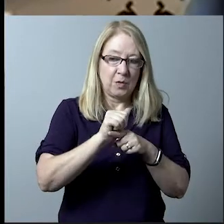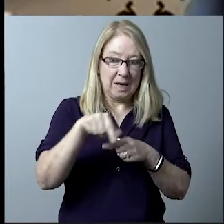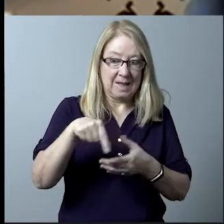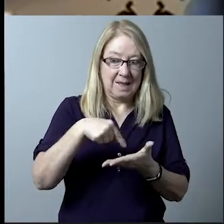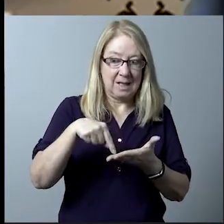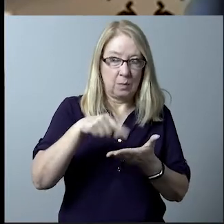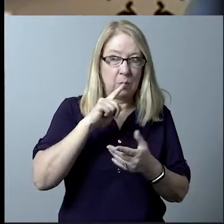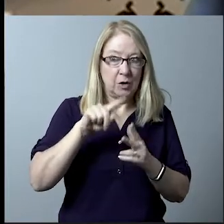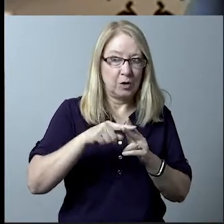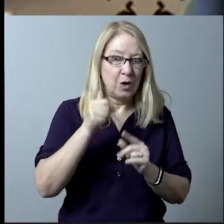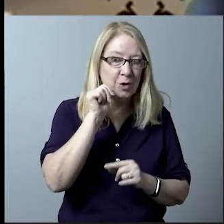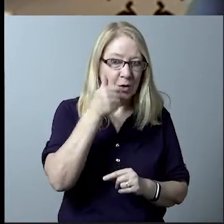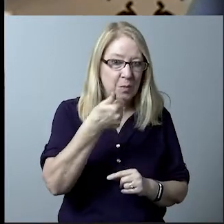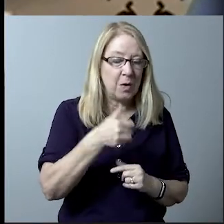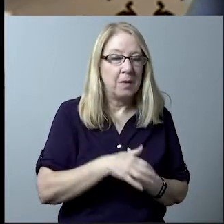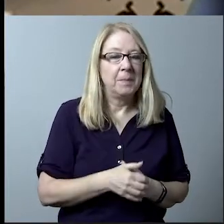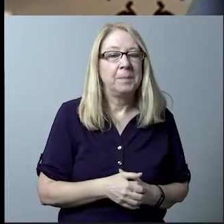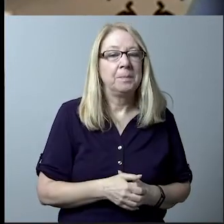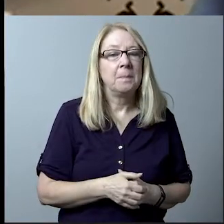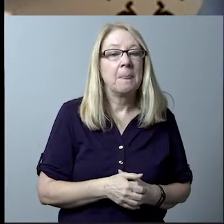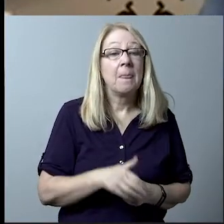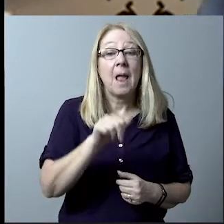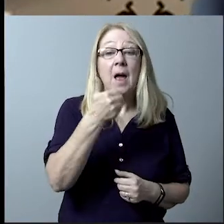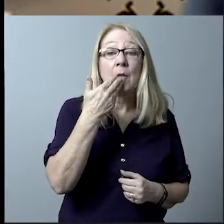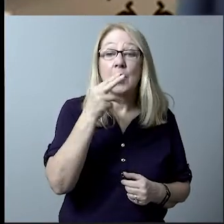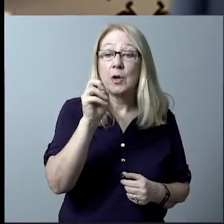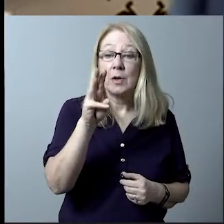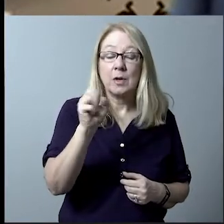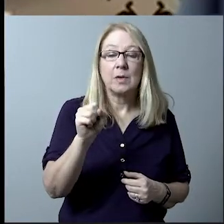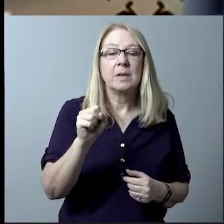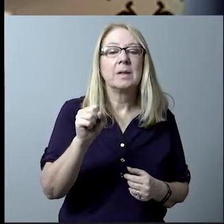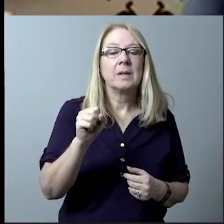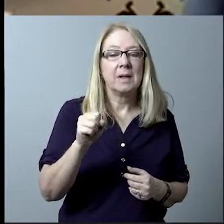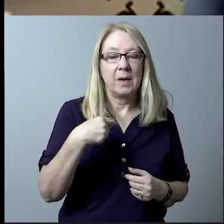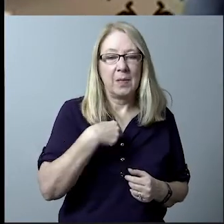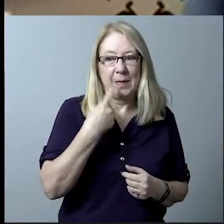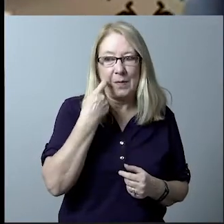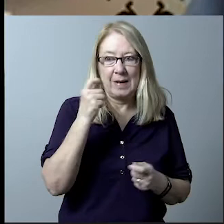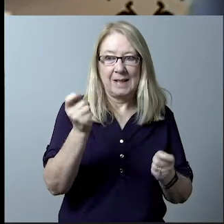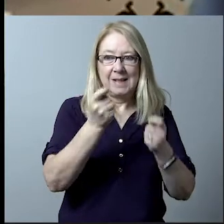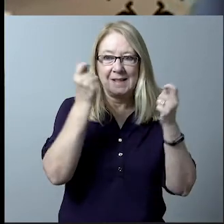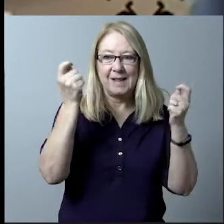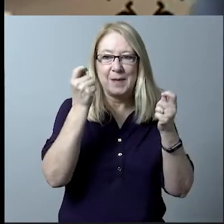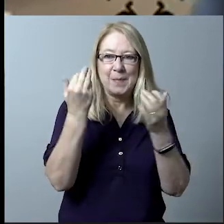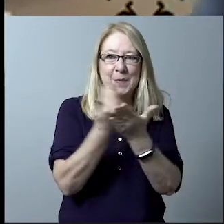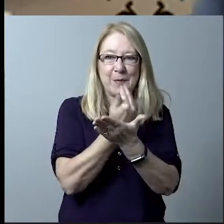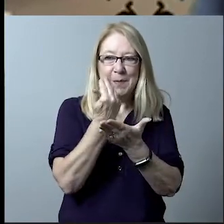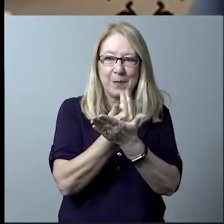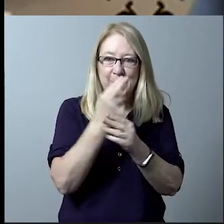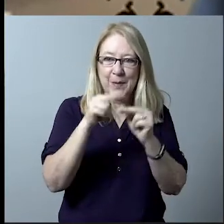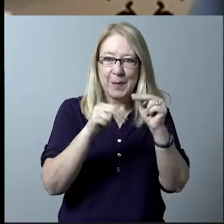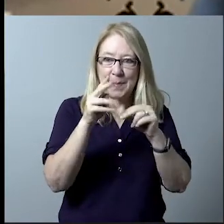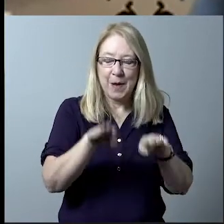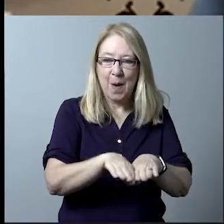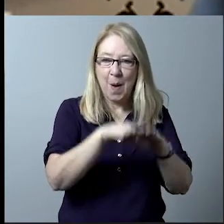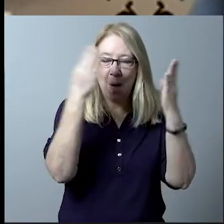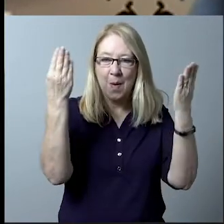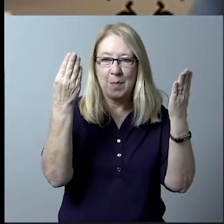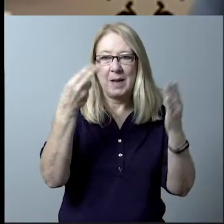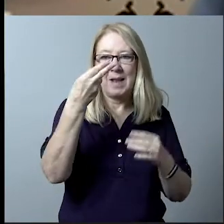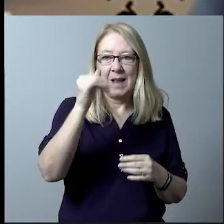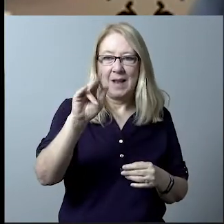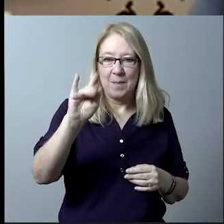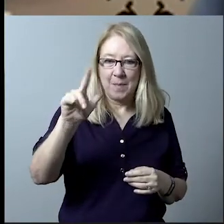training this week, in fact, starting tomorrow. In other good news, we recently celebrated the opening of the brand